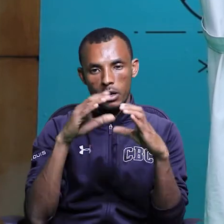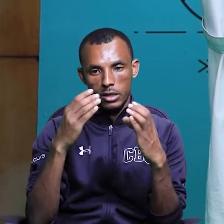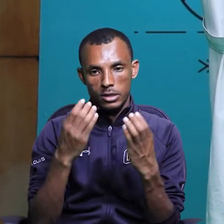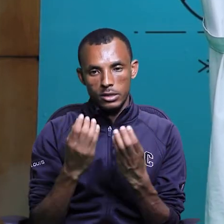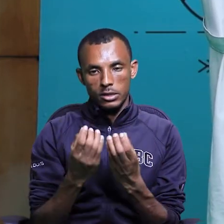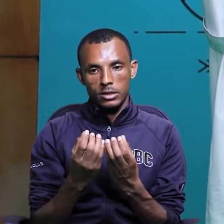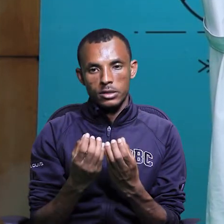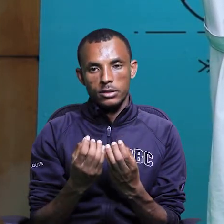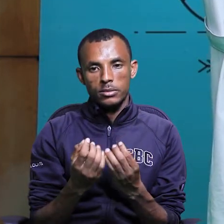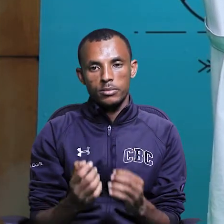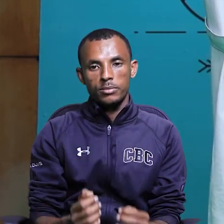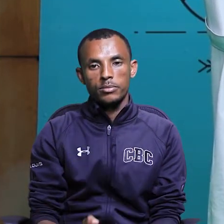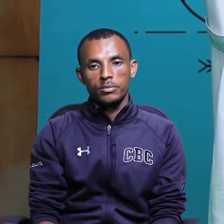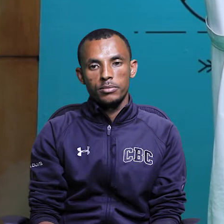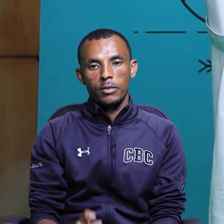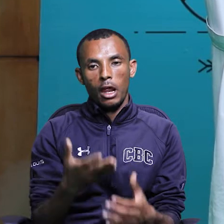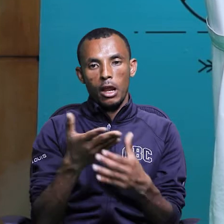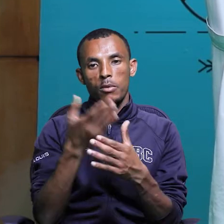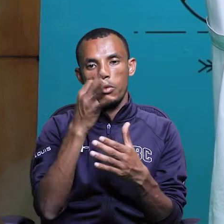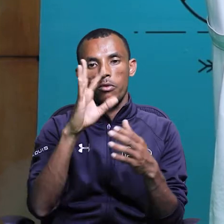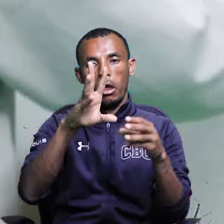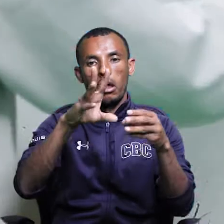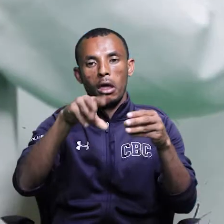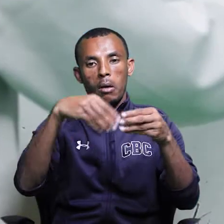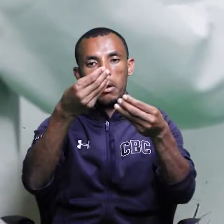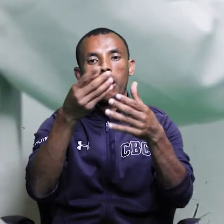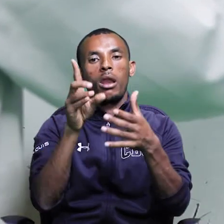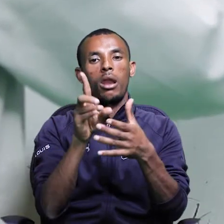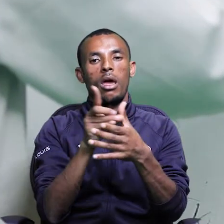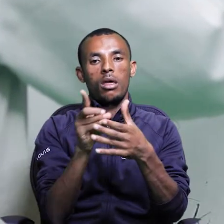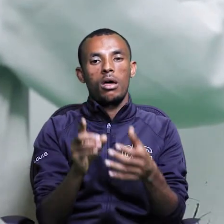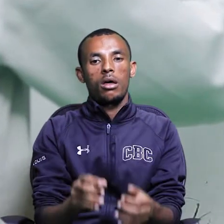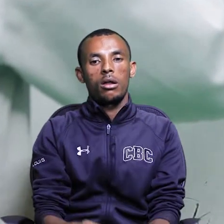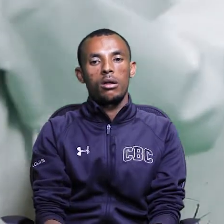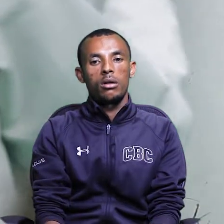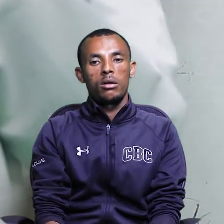class limit of a given data